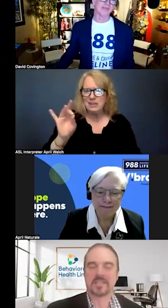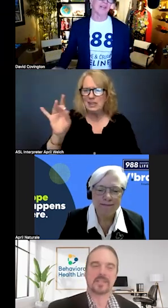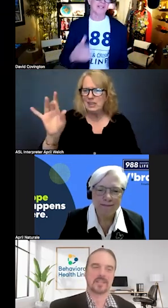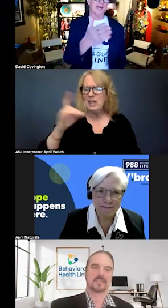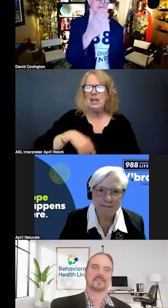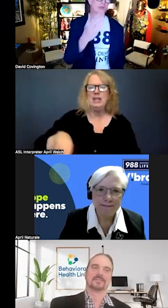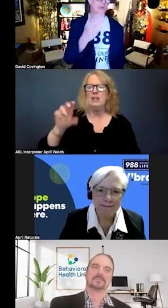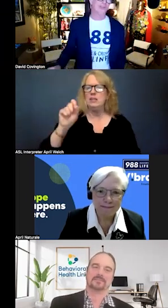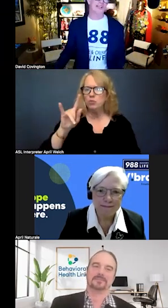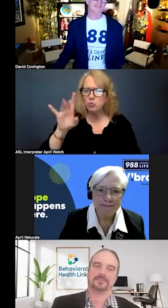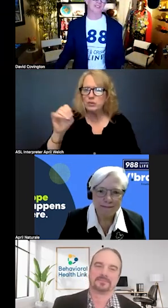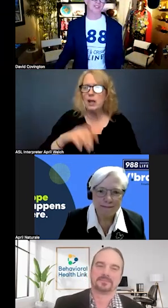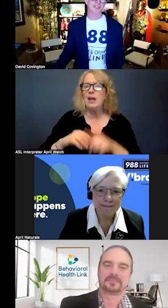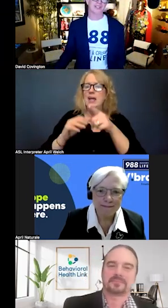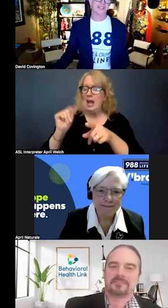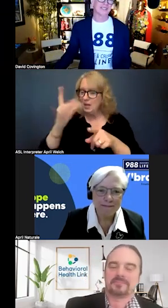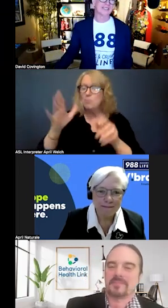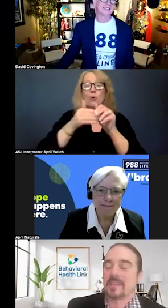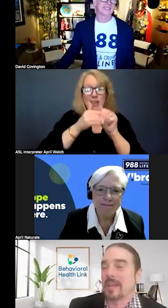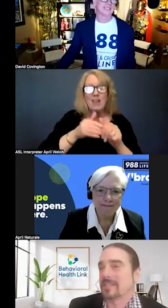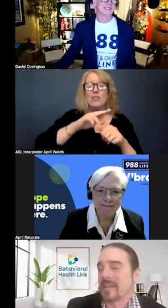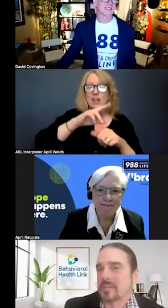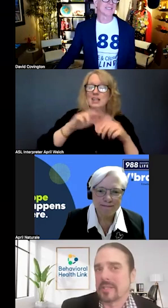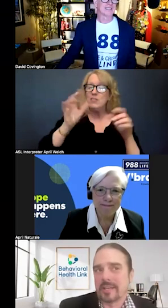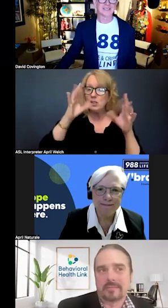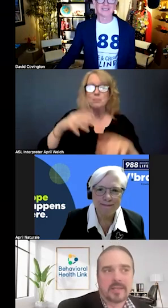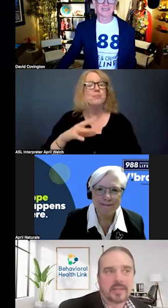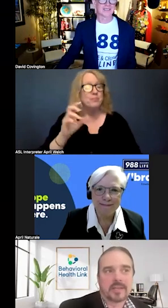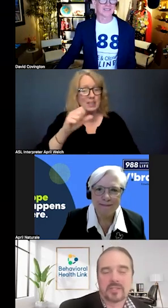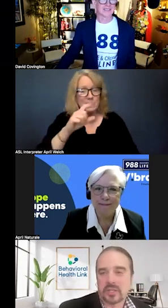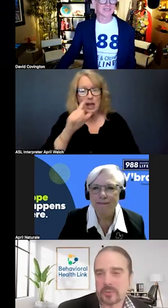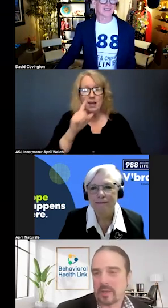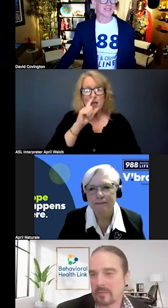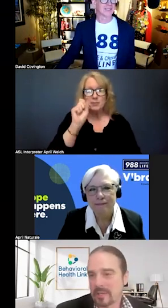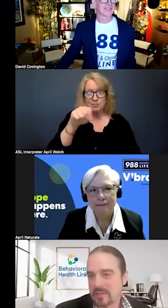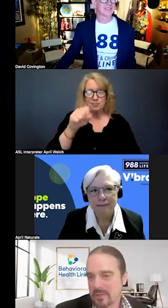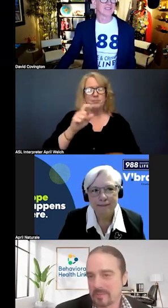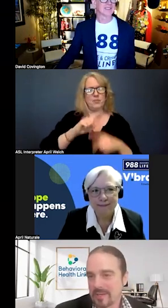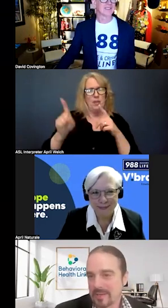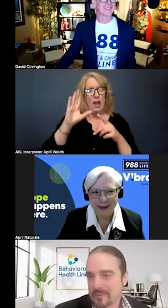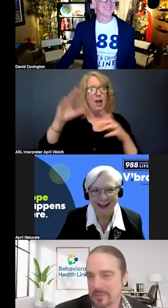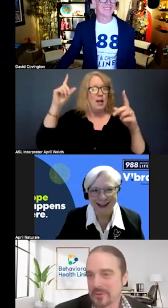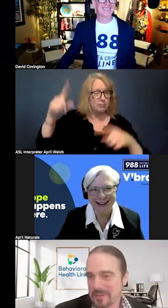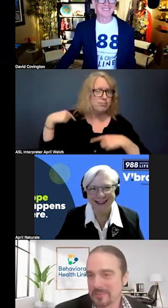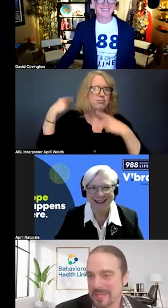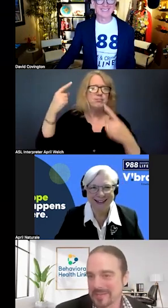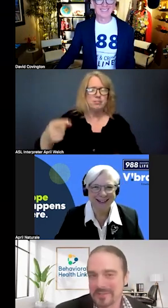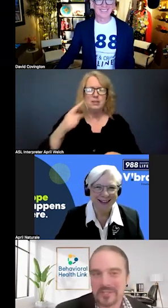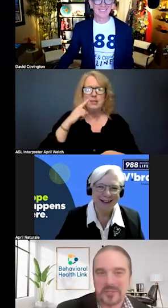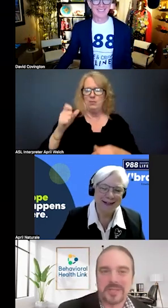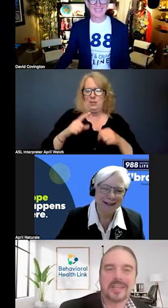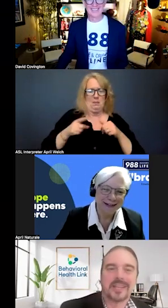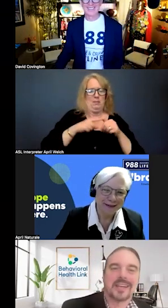Crisis Lifeline, and April led the Disaster Distress Line? Yeah, it's actually a century-long relationship I have with her. It started at the beginning of